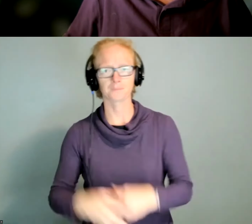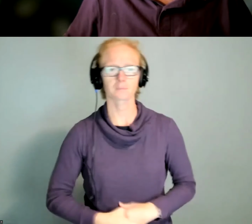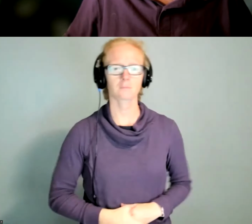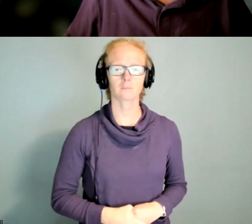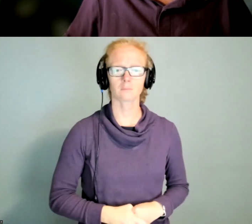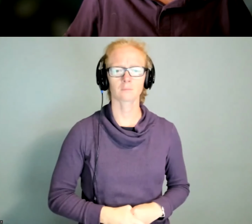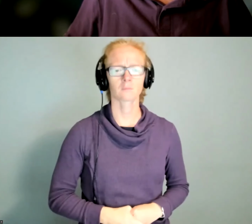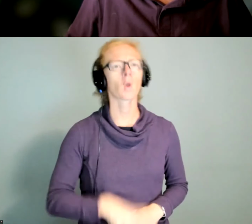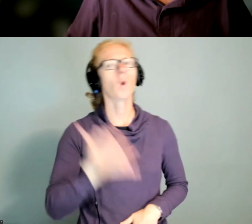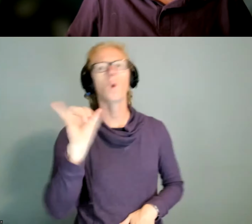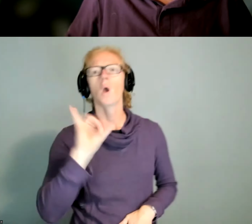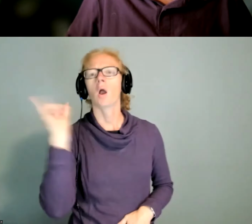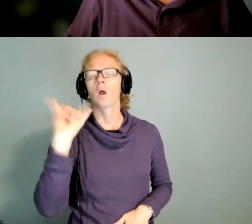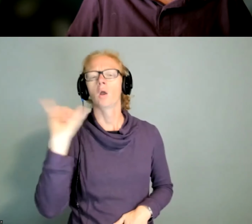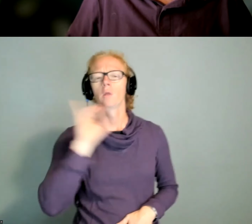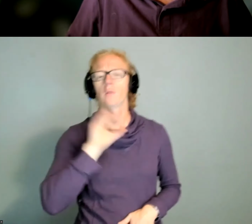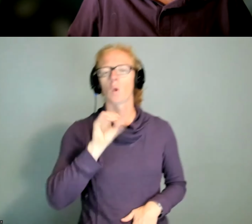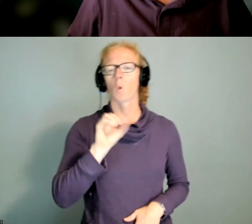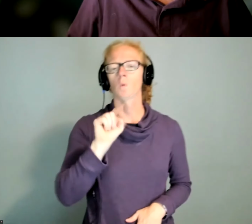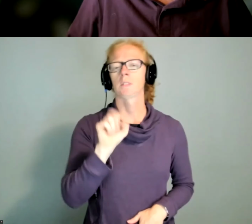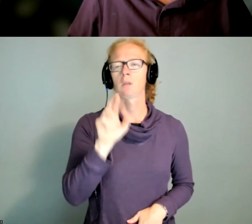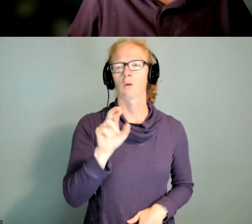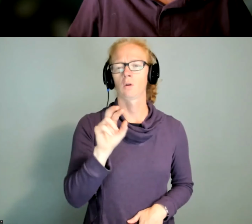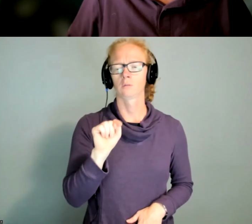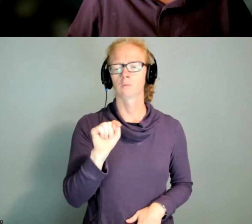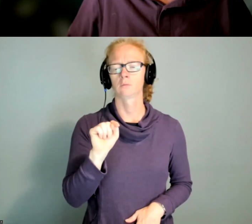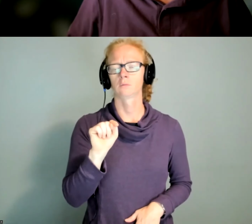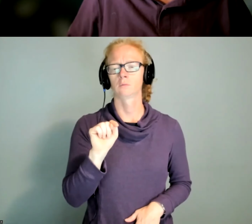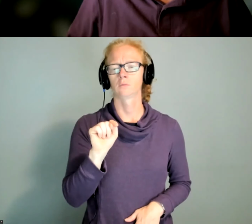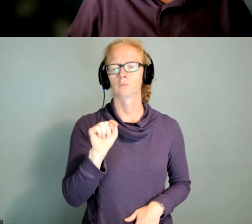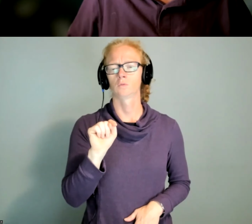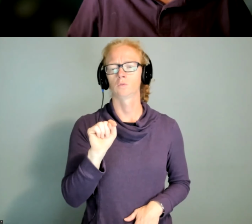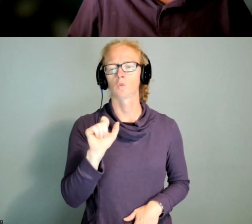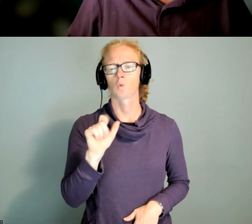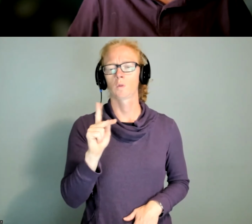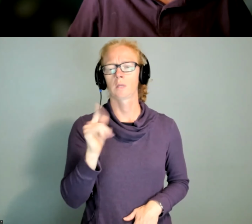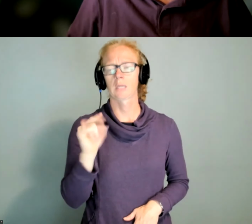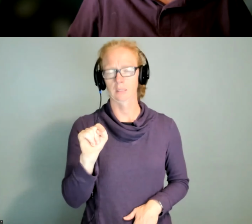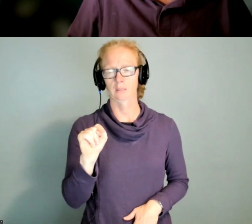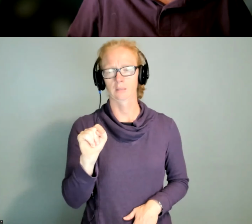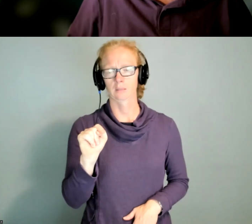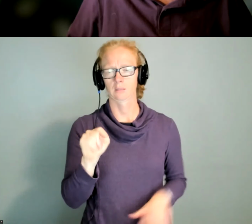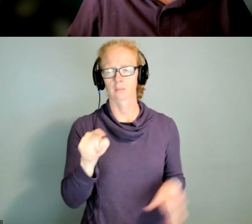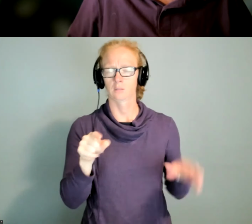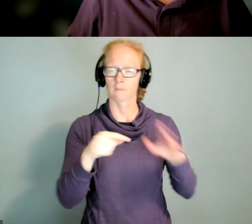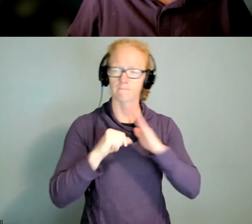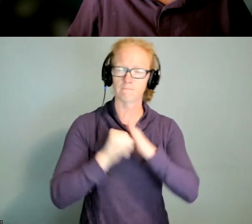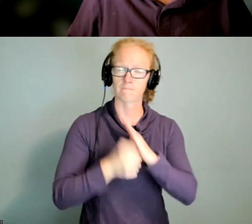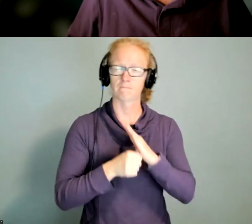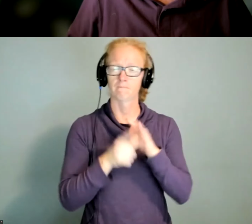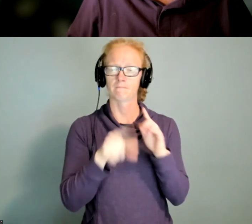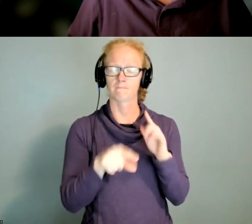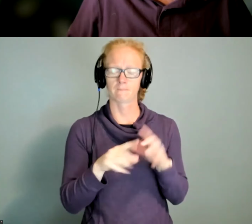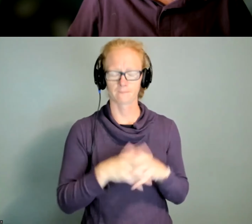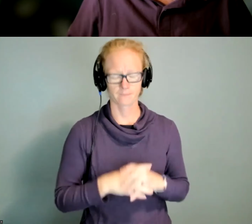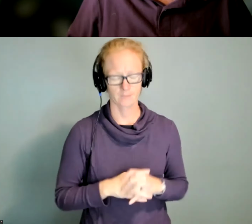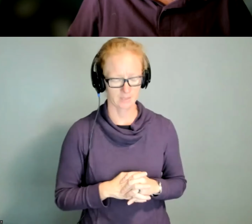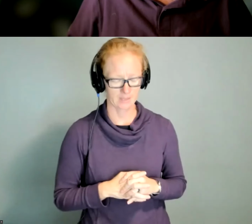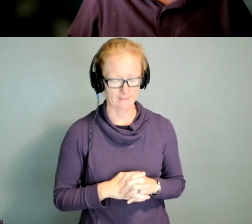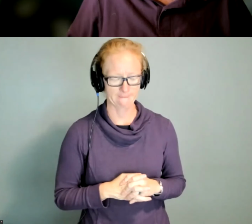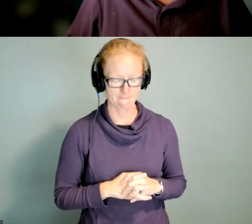And I wanted to bring it back to the OTR toolkit to emphasize the importance of having all